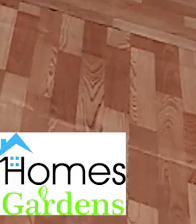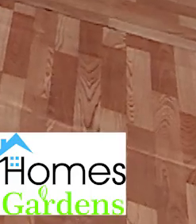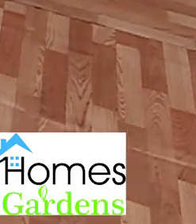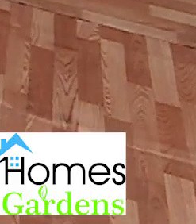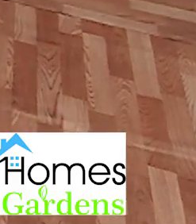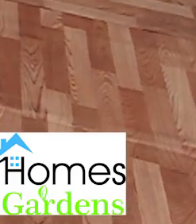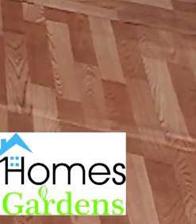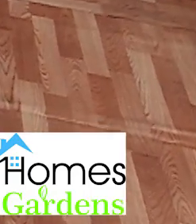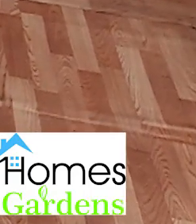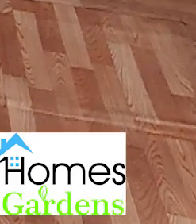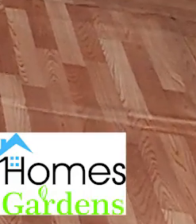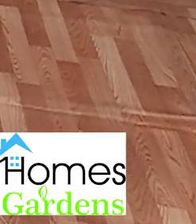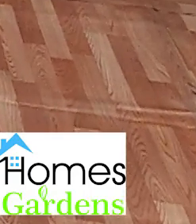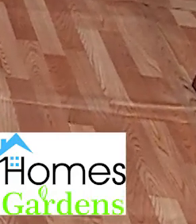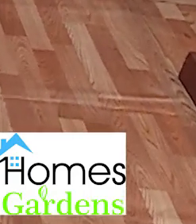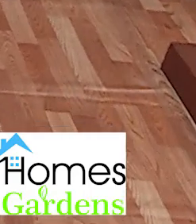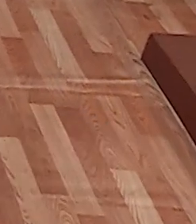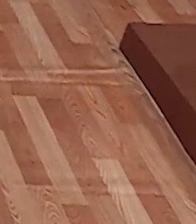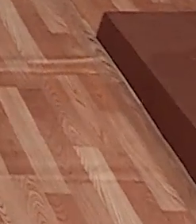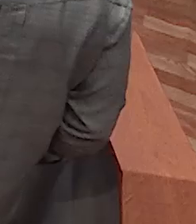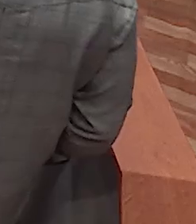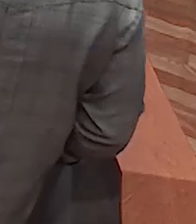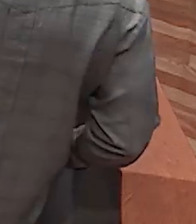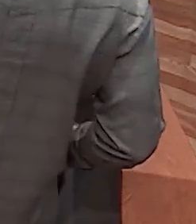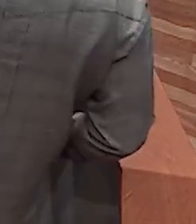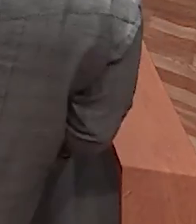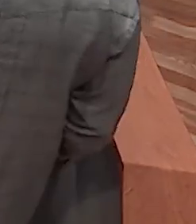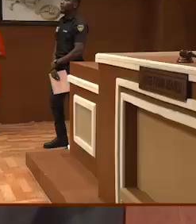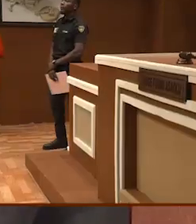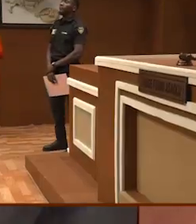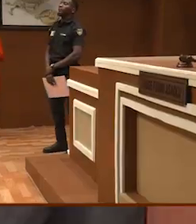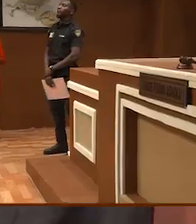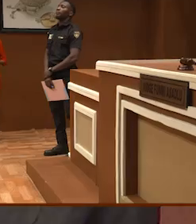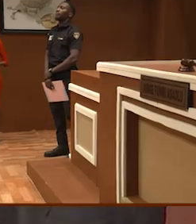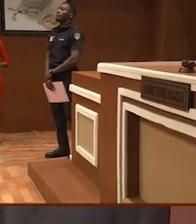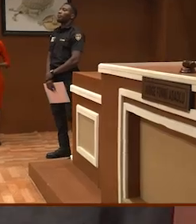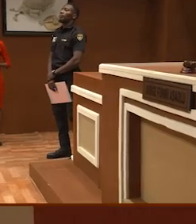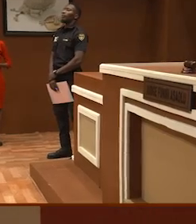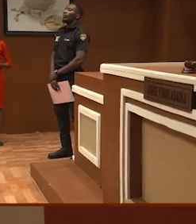132,703 naira being unpaid electricity bill. All rise.